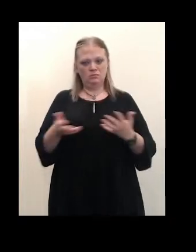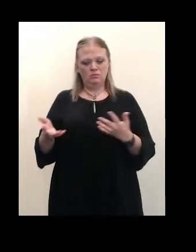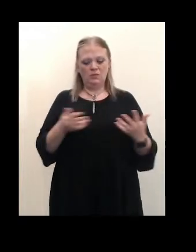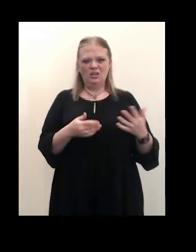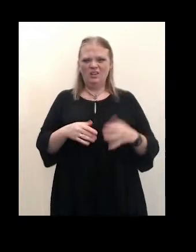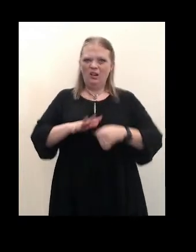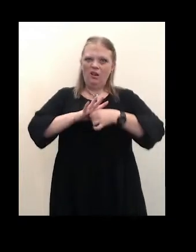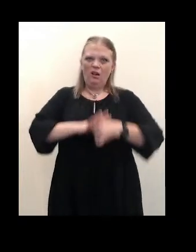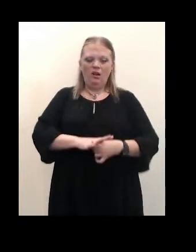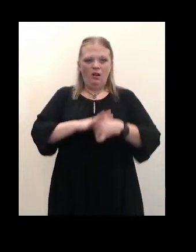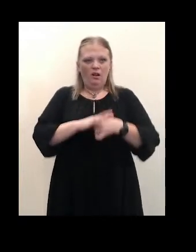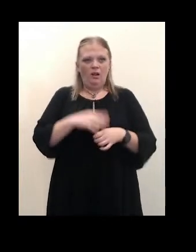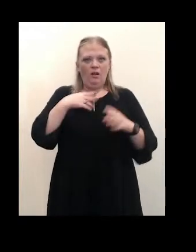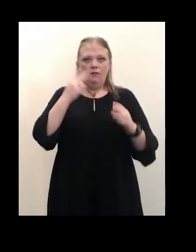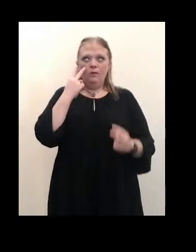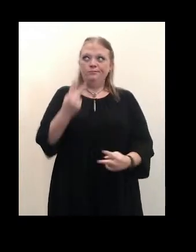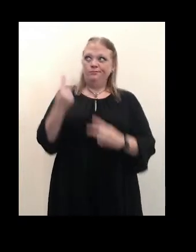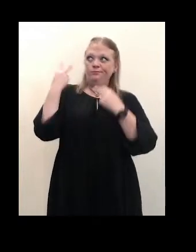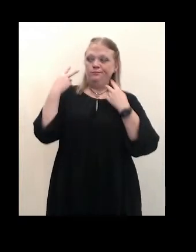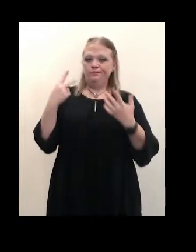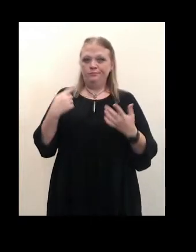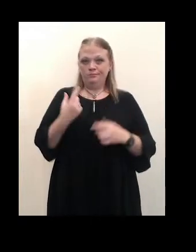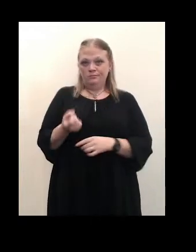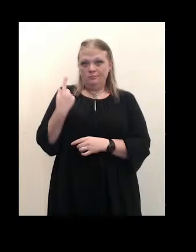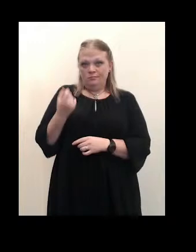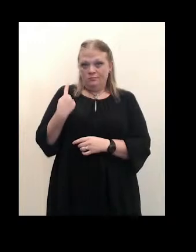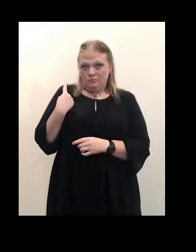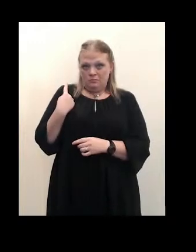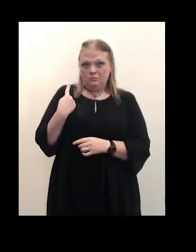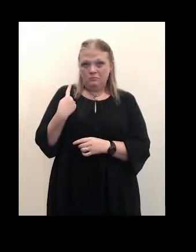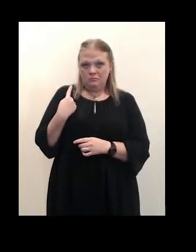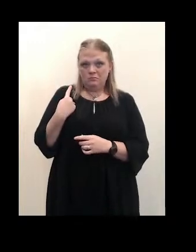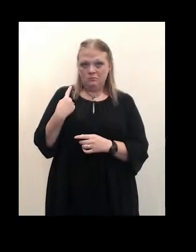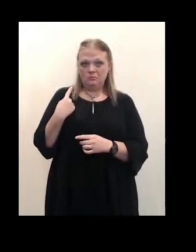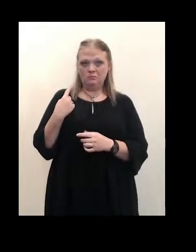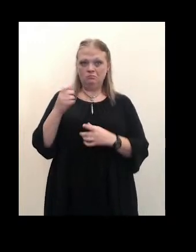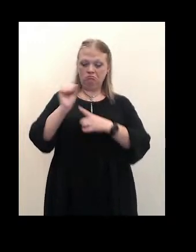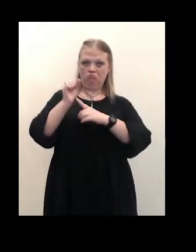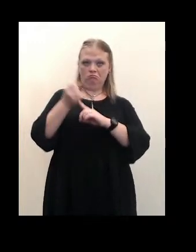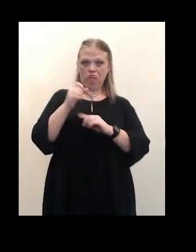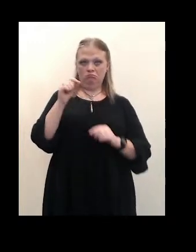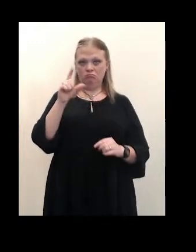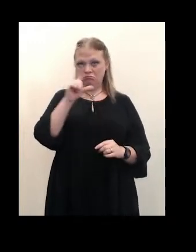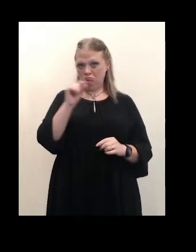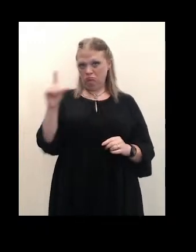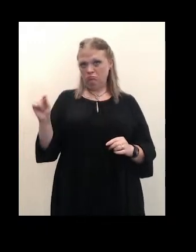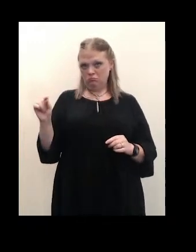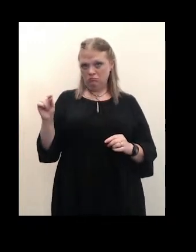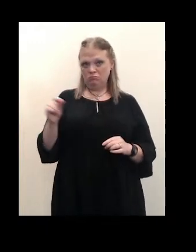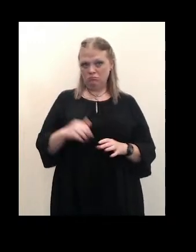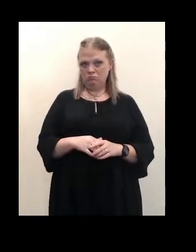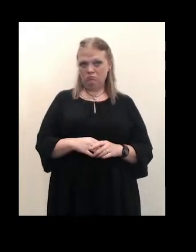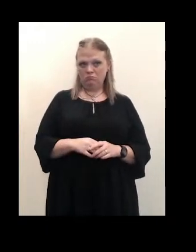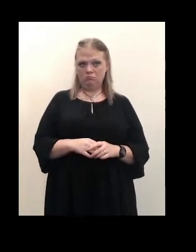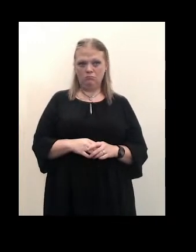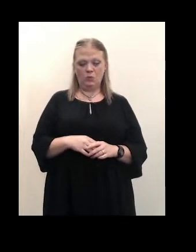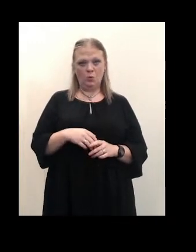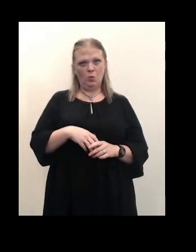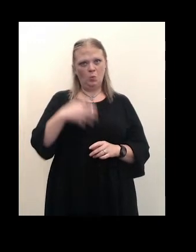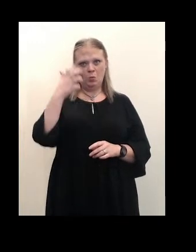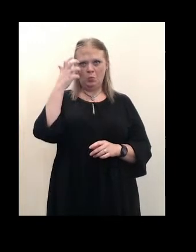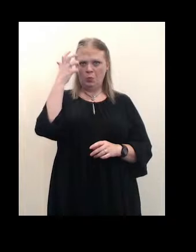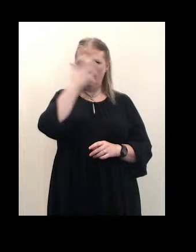look back at where we were the prior year in 2020, which of course we were deep into COVID and no one had